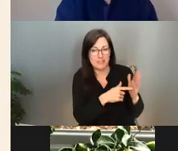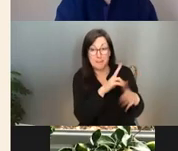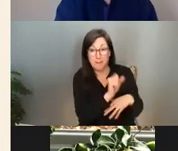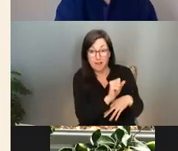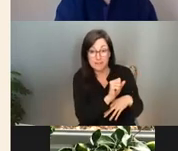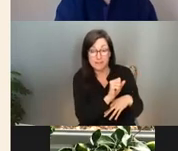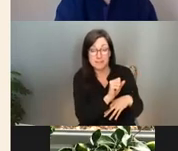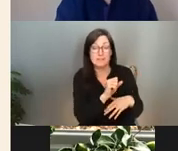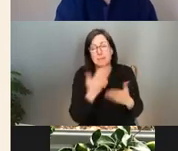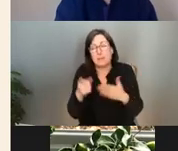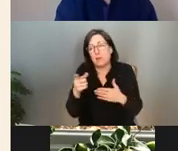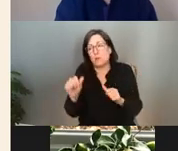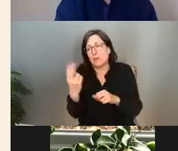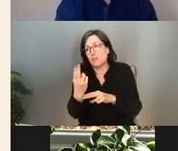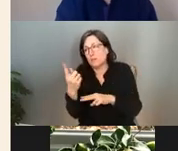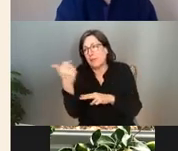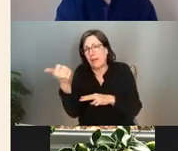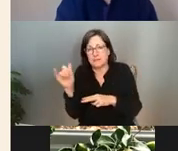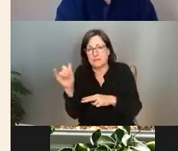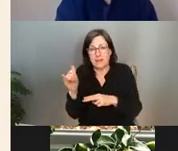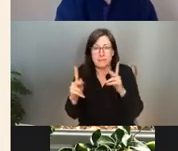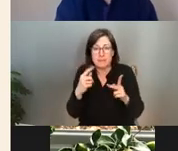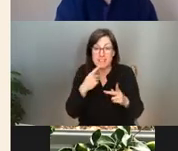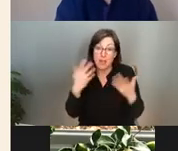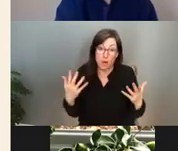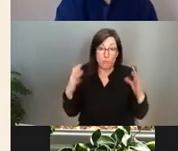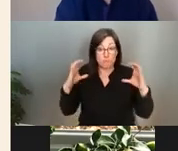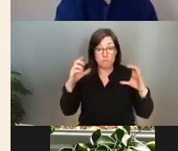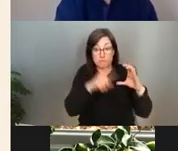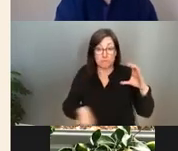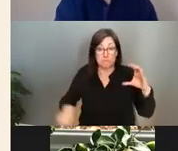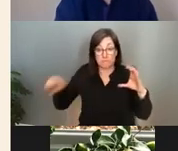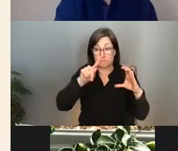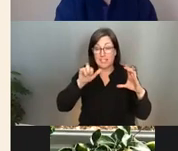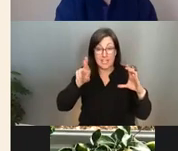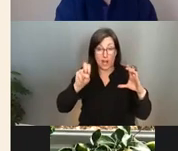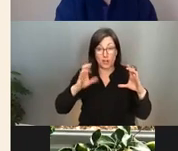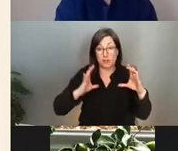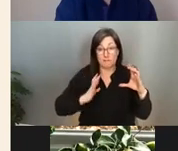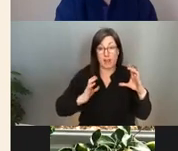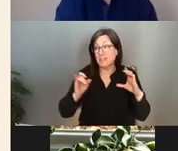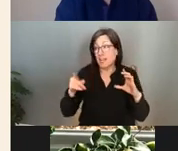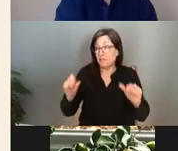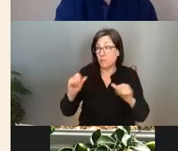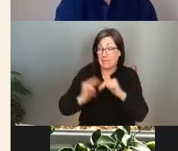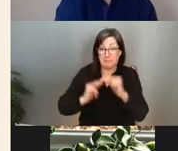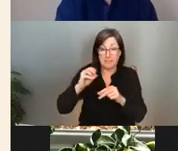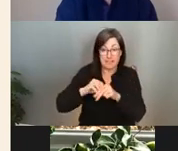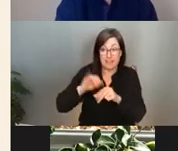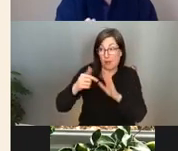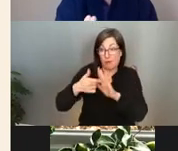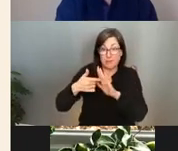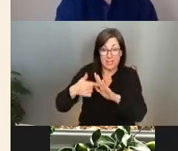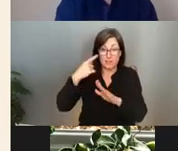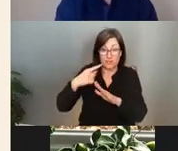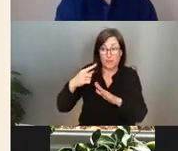well, maybe why don't we use a tire? And if you can build in that representation and that knowledge for the student, that's terrific. I